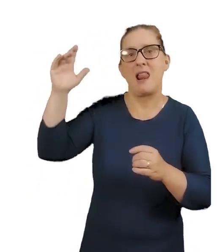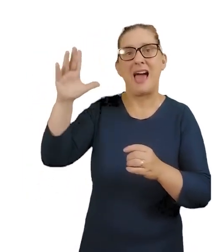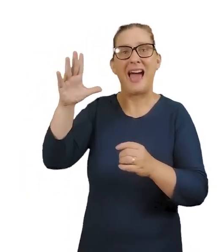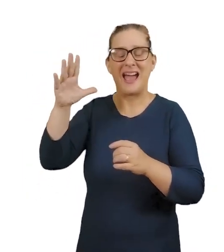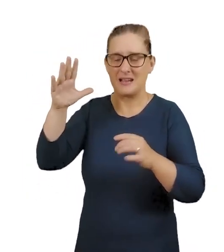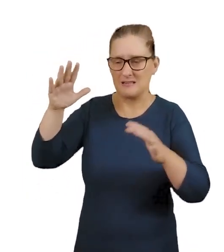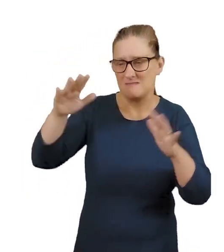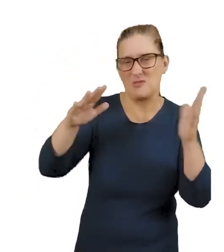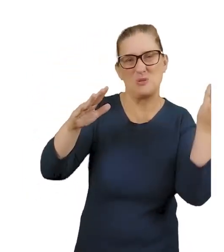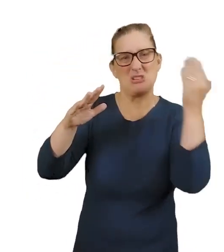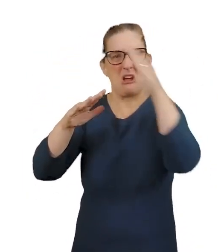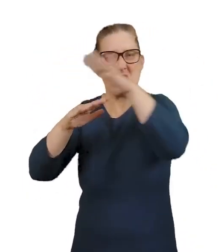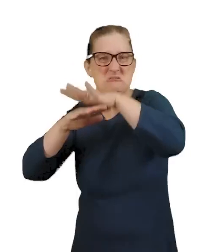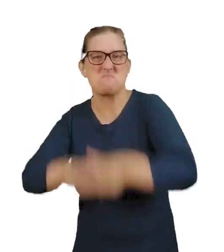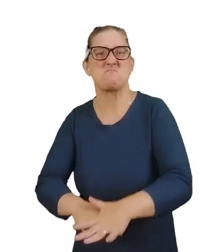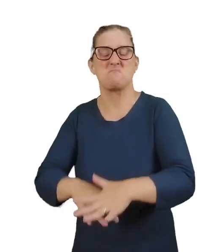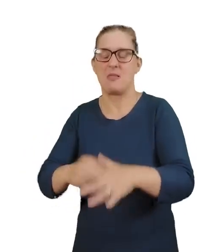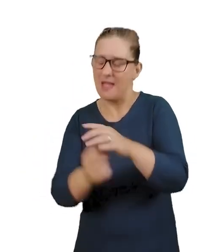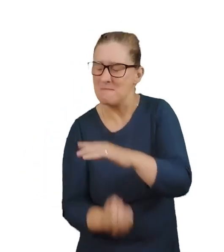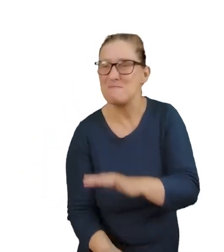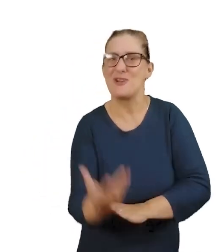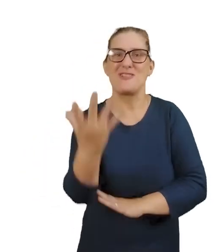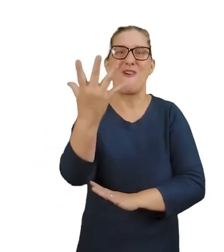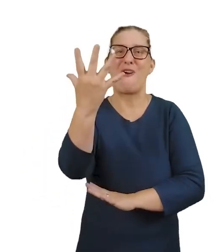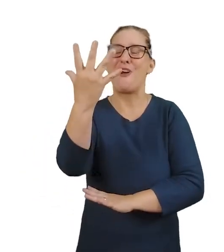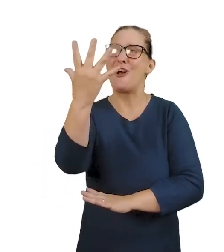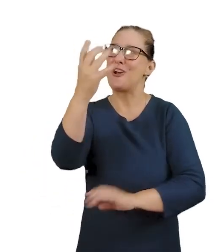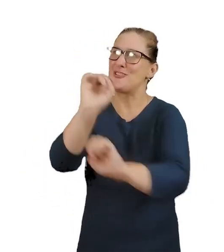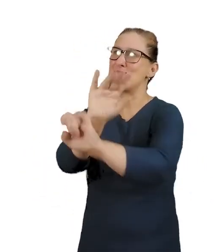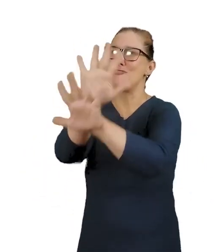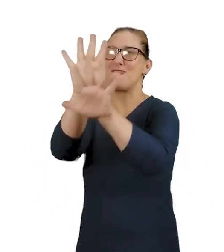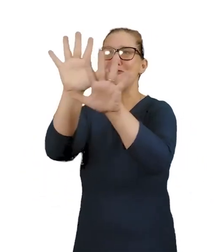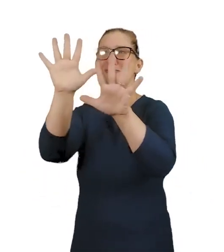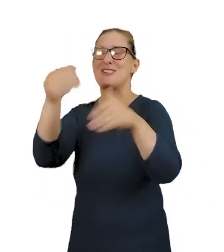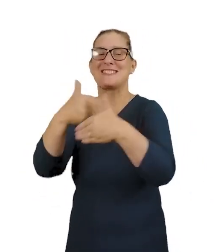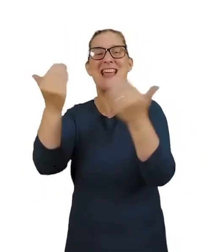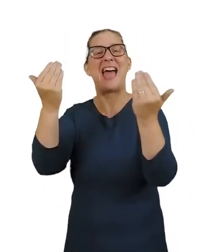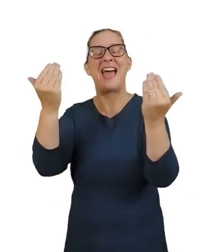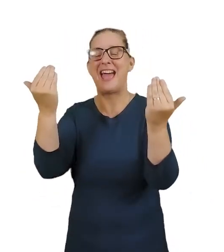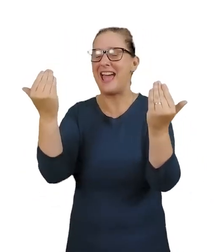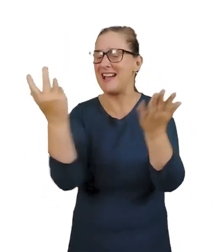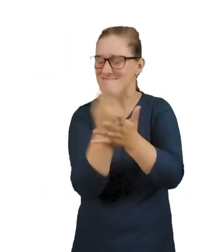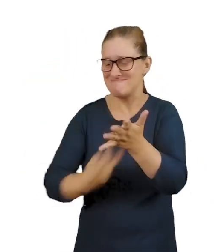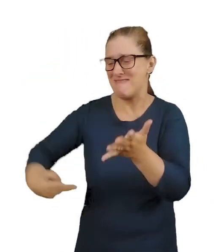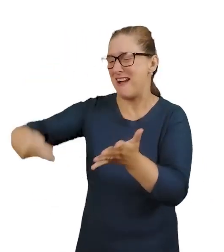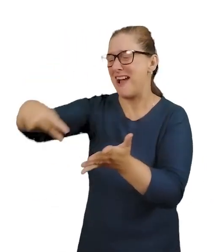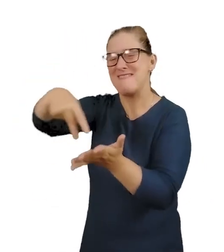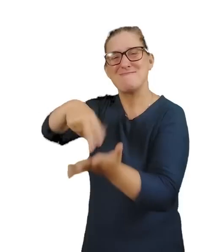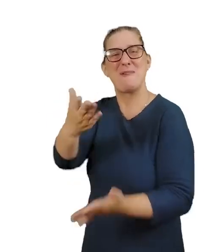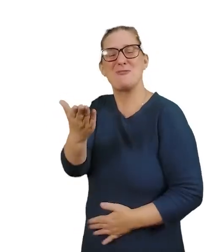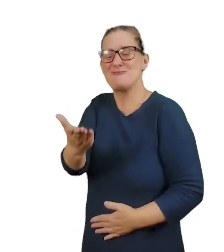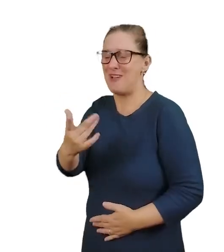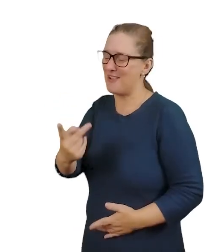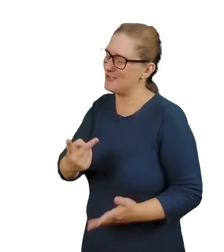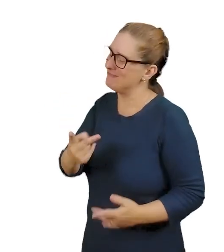by darkness slain. Then bursting forth in glorious